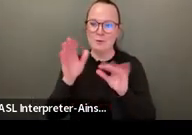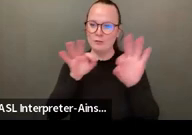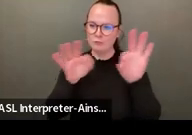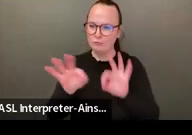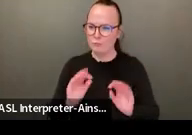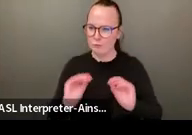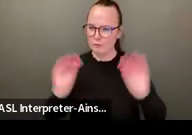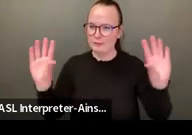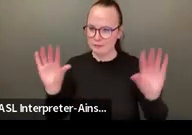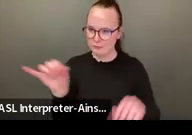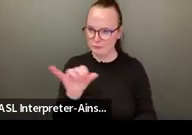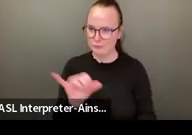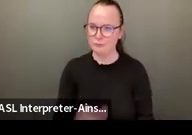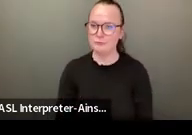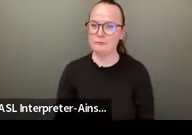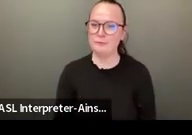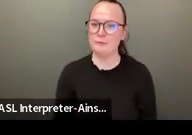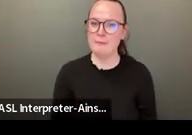also.